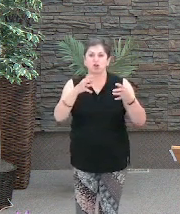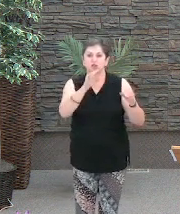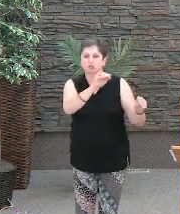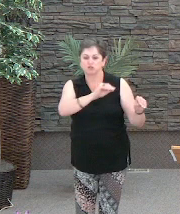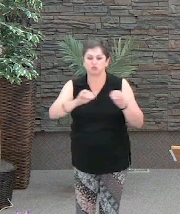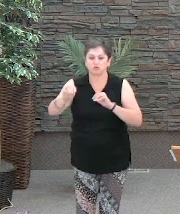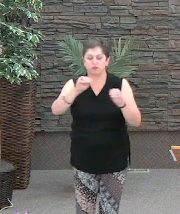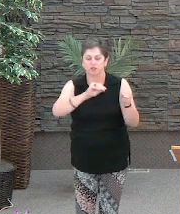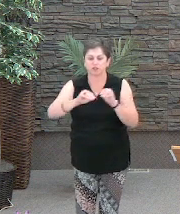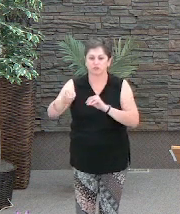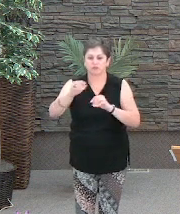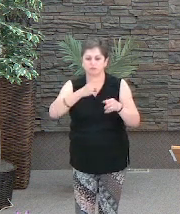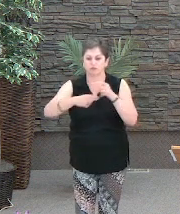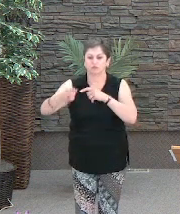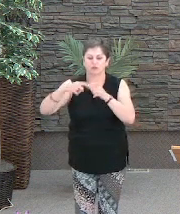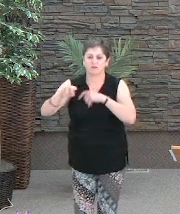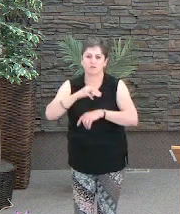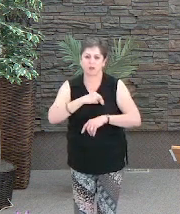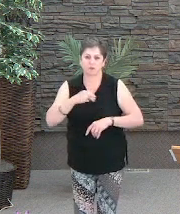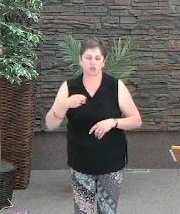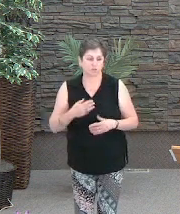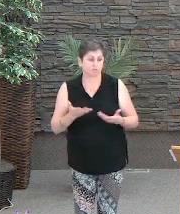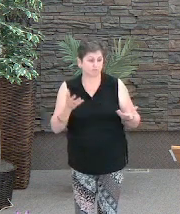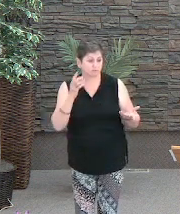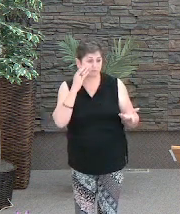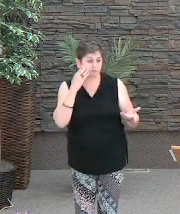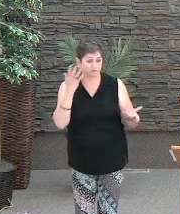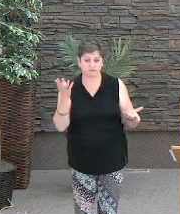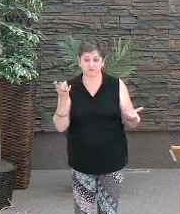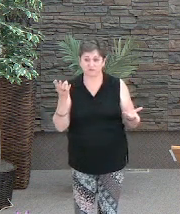large shifting of membership. Does that sound familiar?